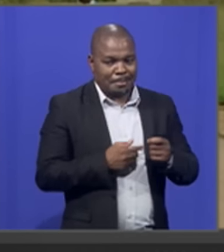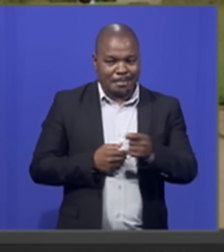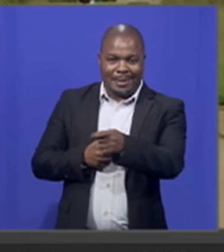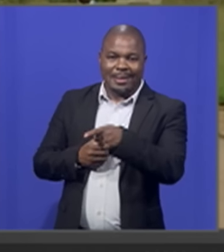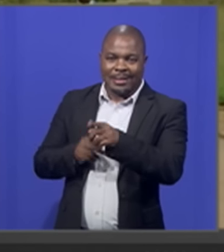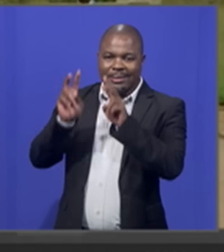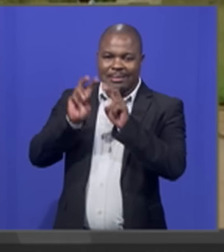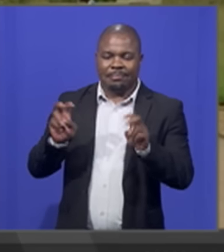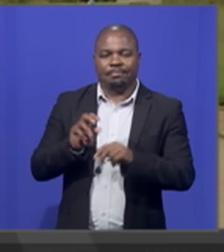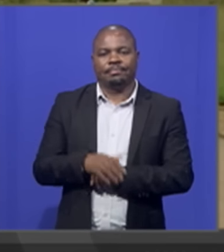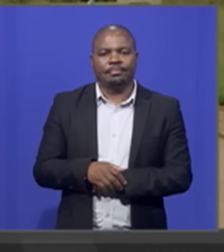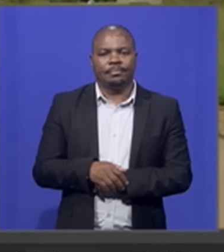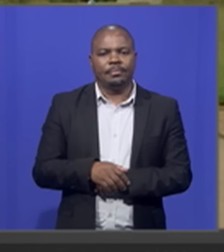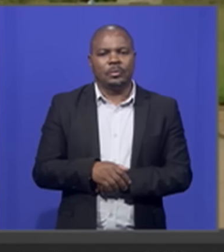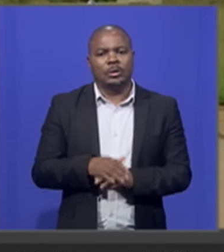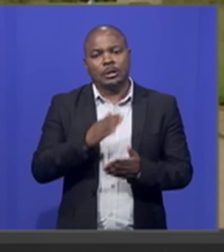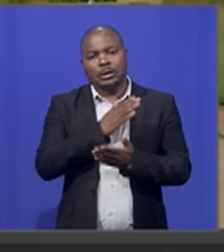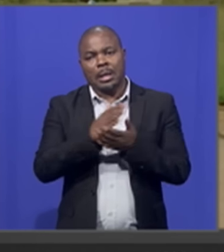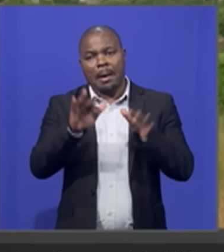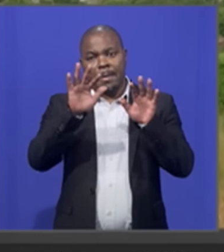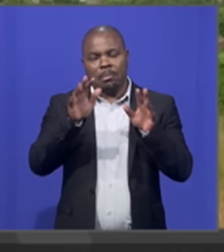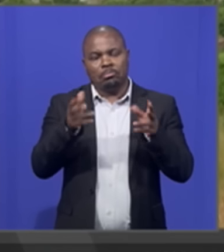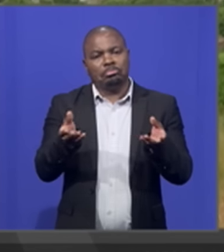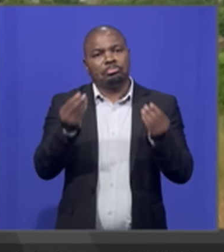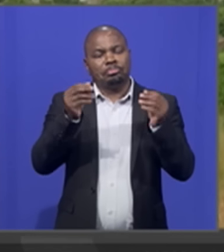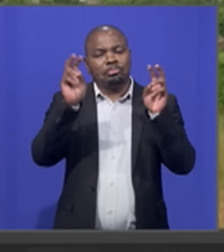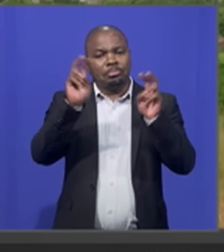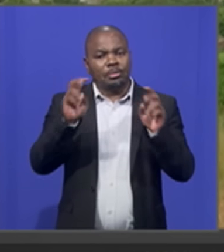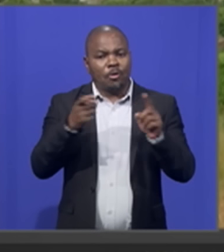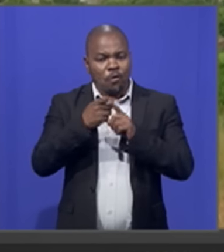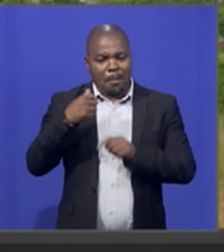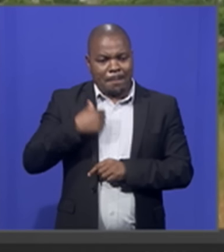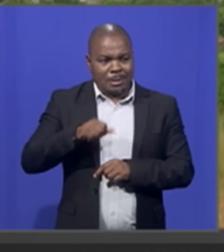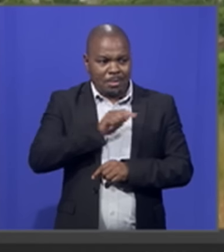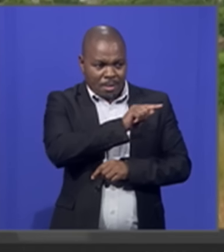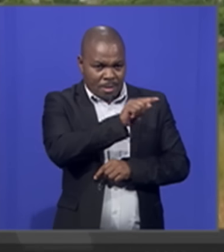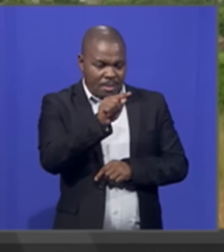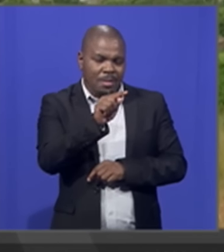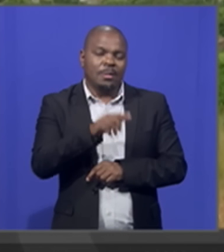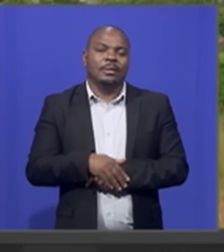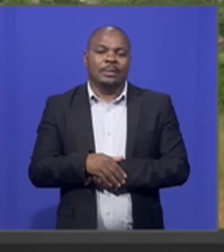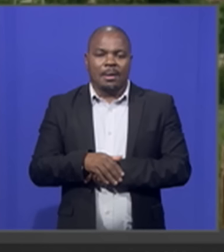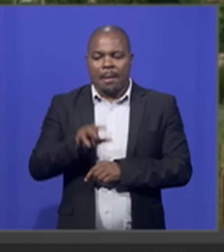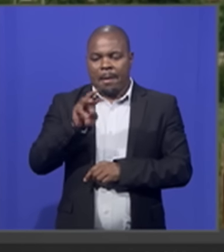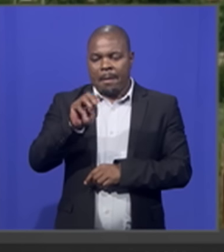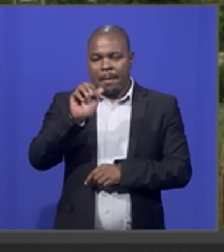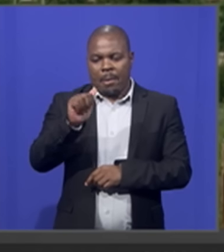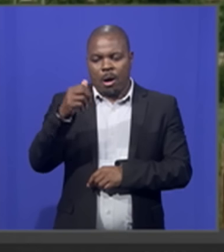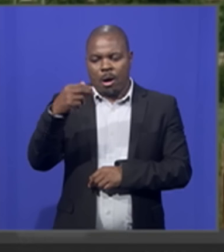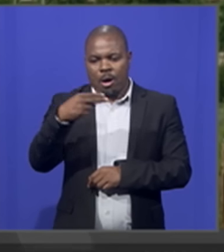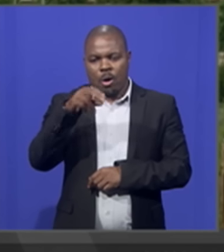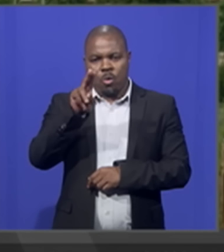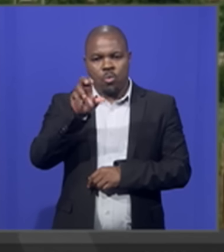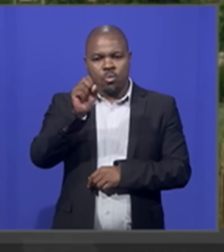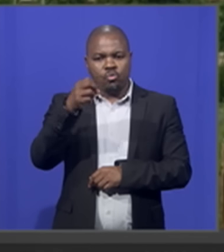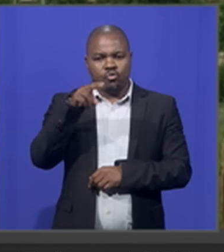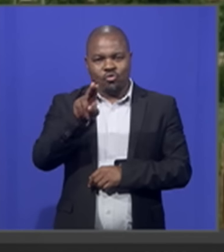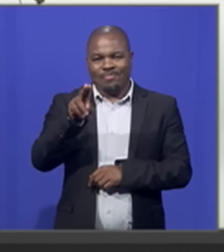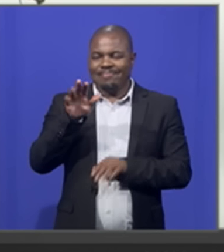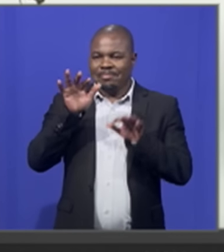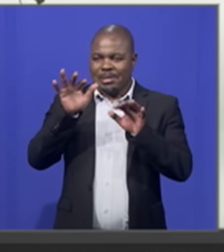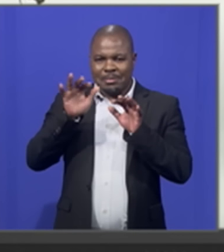ge badudi ba bangwe ba hwetša kabo ya mohlagase go tšwa go mebasepala ya selegae, badudi ba mahušu ba rwala boima bja go